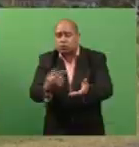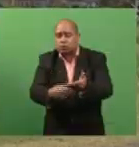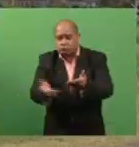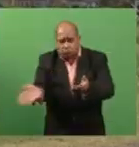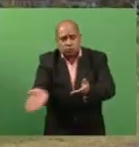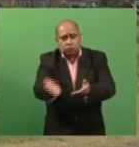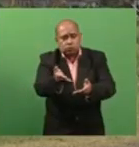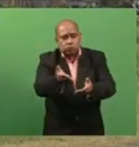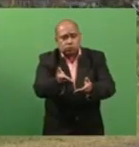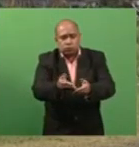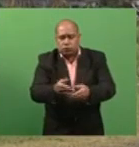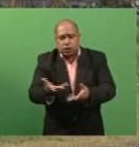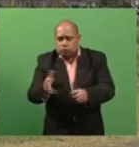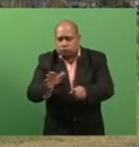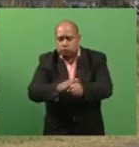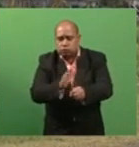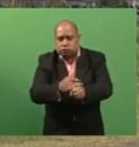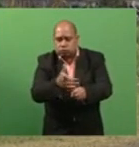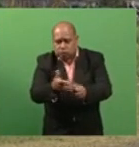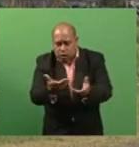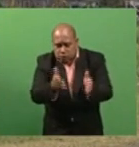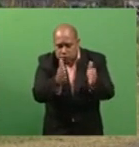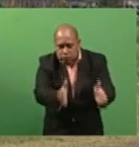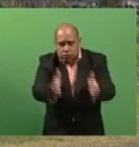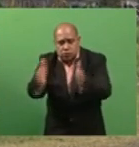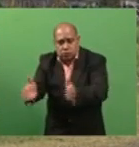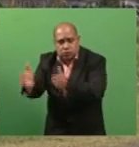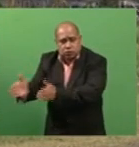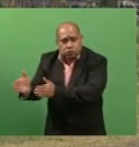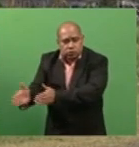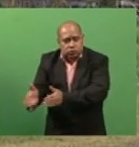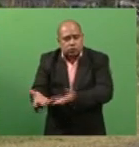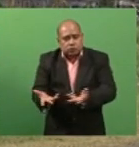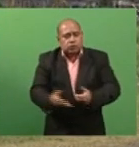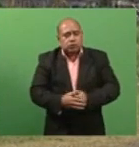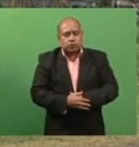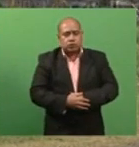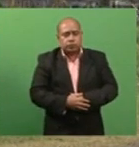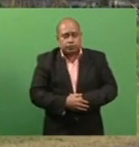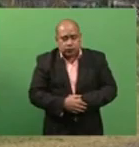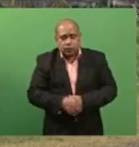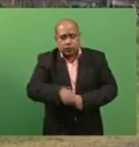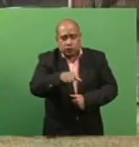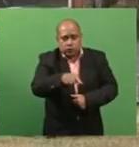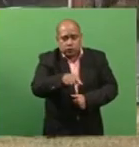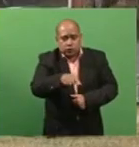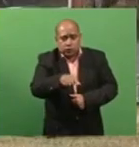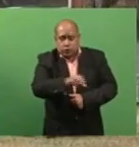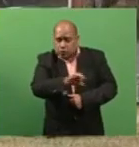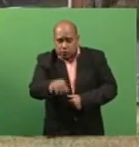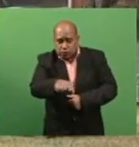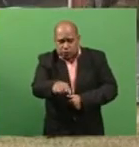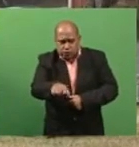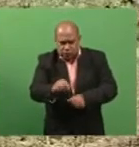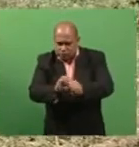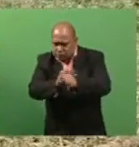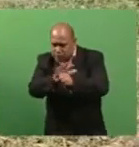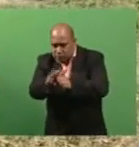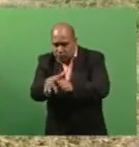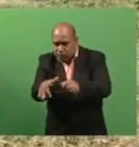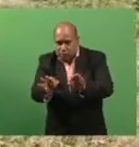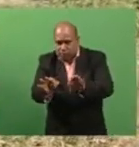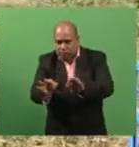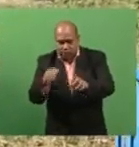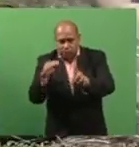industry. The Fiji Sugar Corporation has not been spared by the coronavirus. Thus, it says the viability of sugar production is